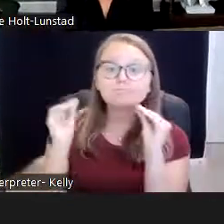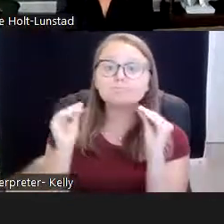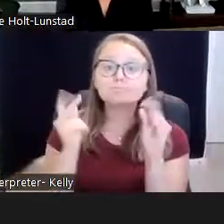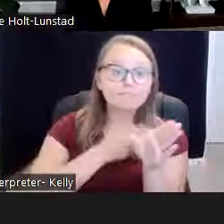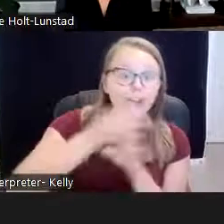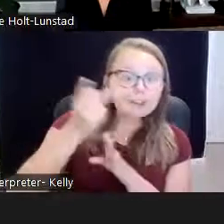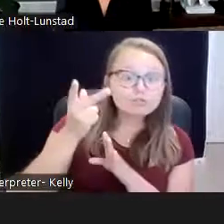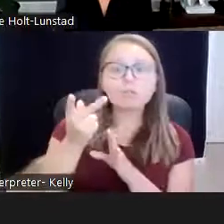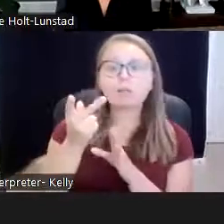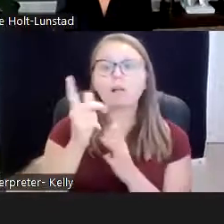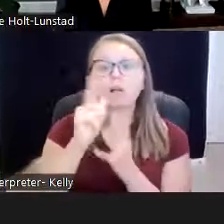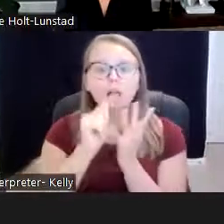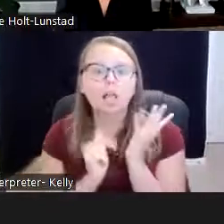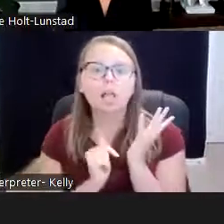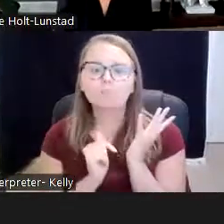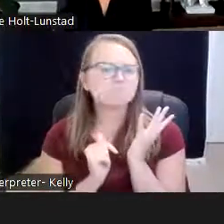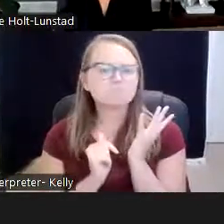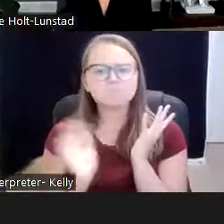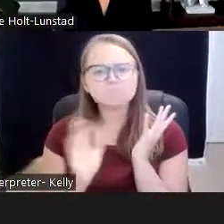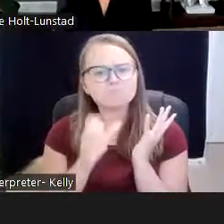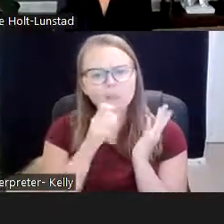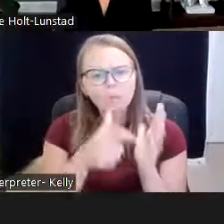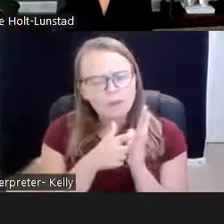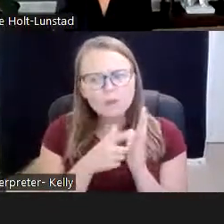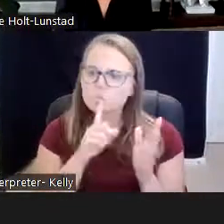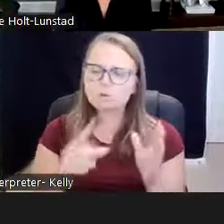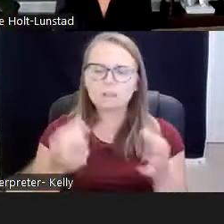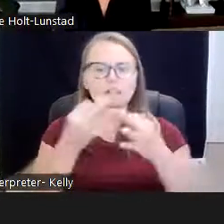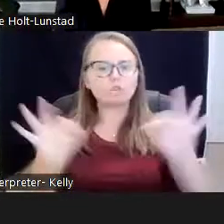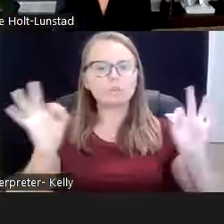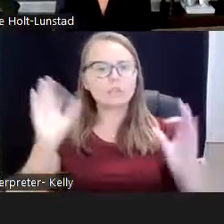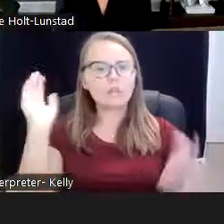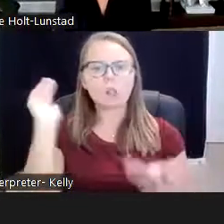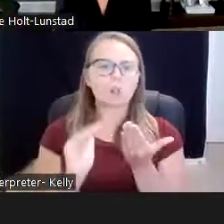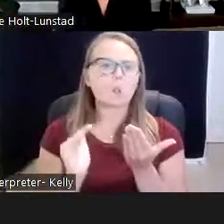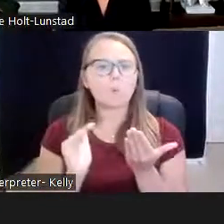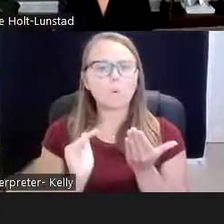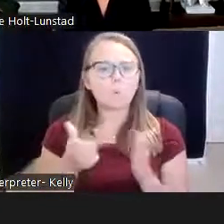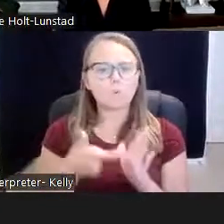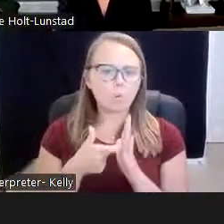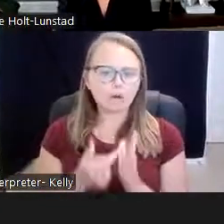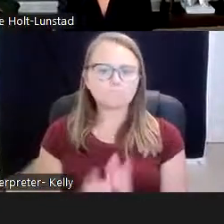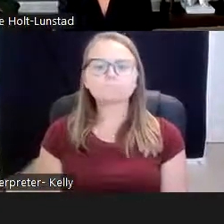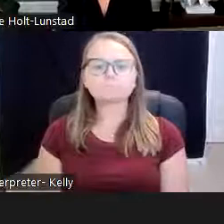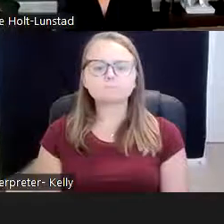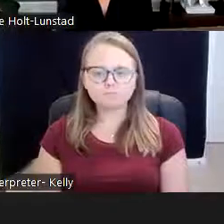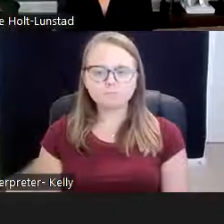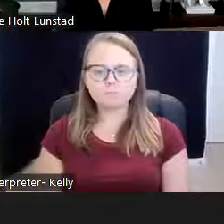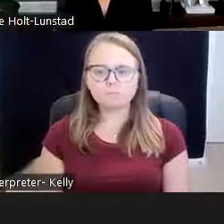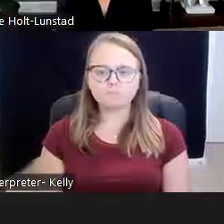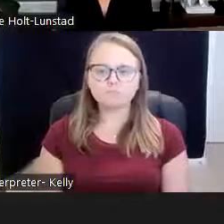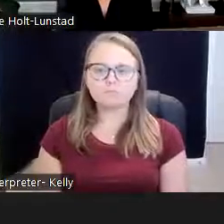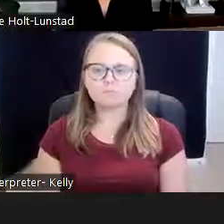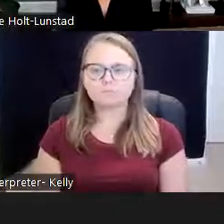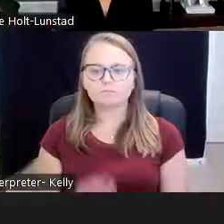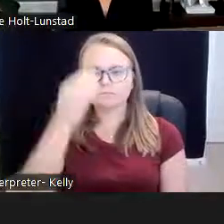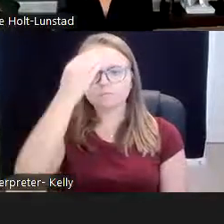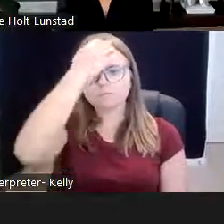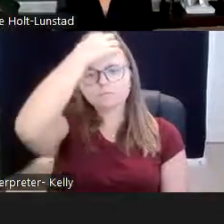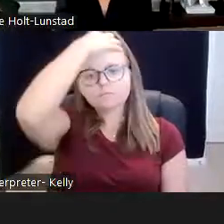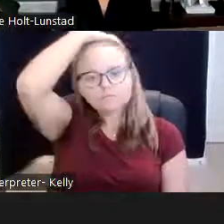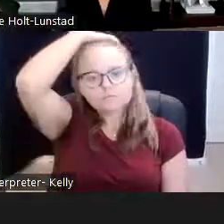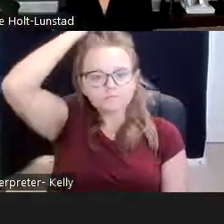professionals. It really was a low lift. Also, it was